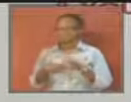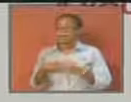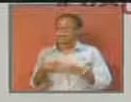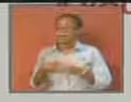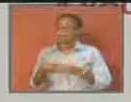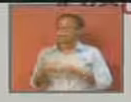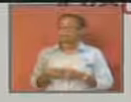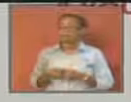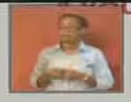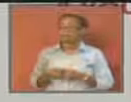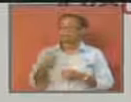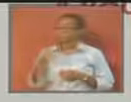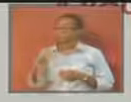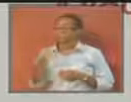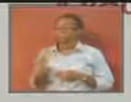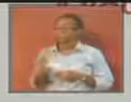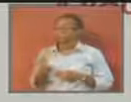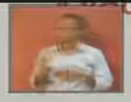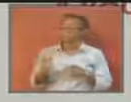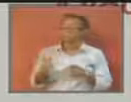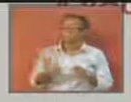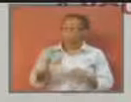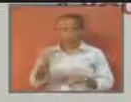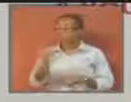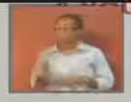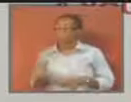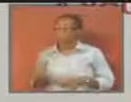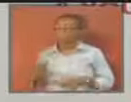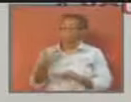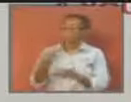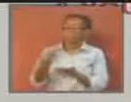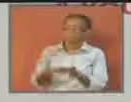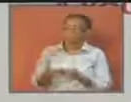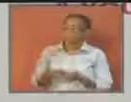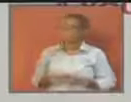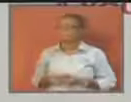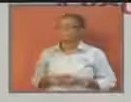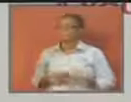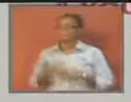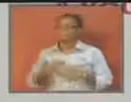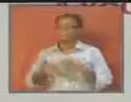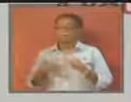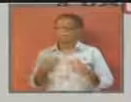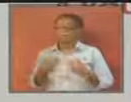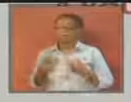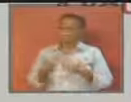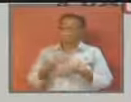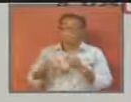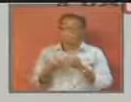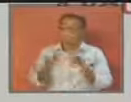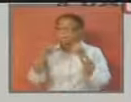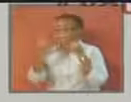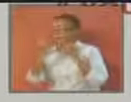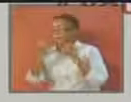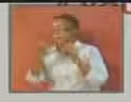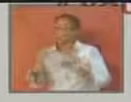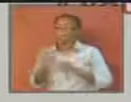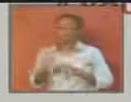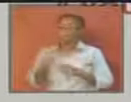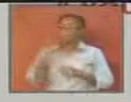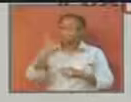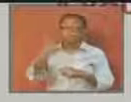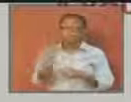on in terms of our analysis from Dr. Hines, but I'll ask him to have a look at it, and we will get that information to you as